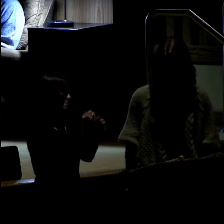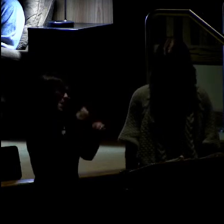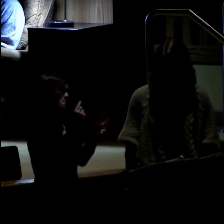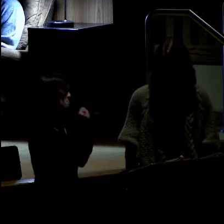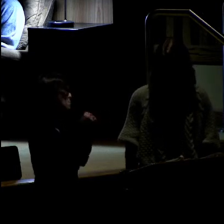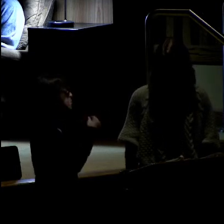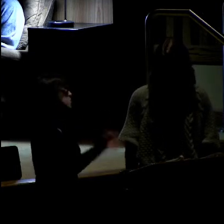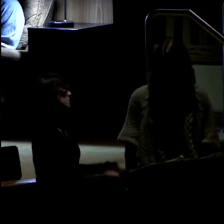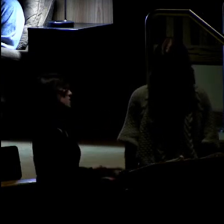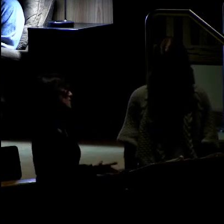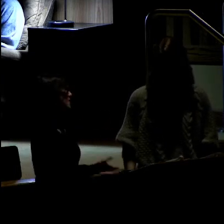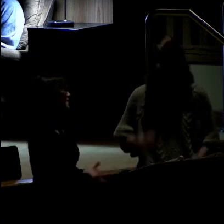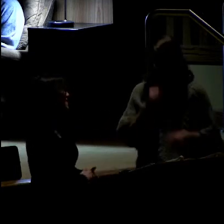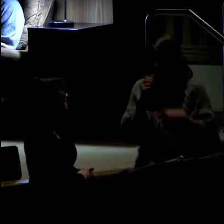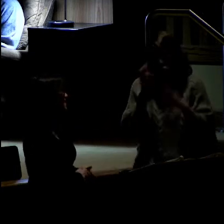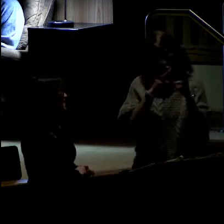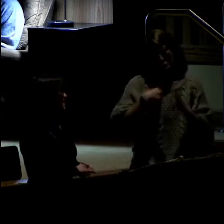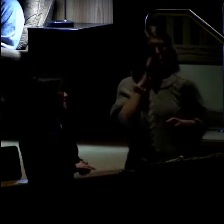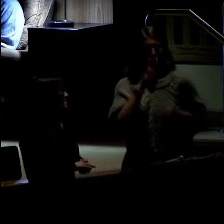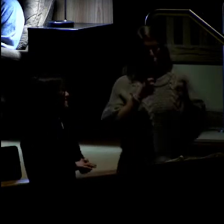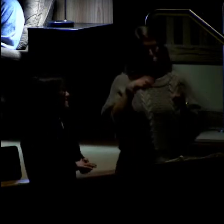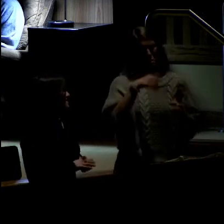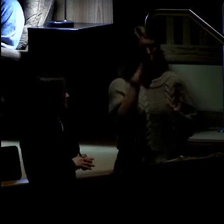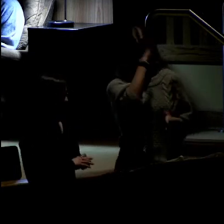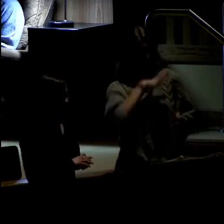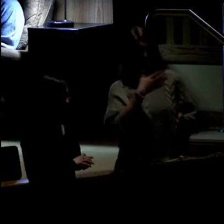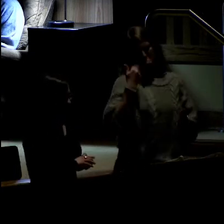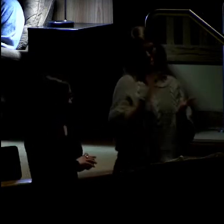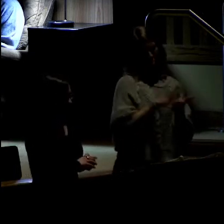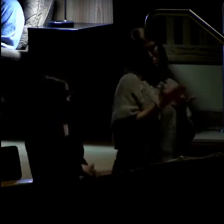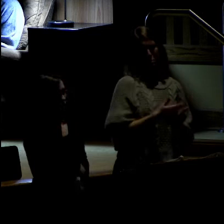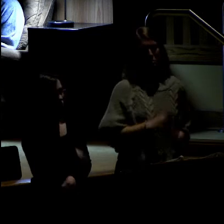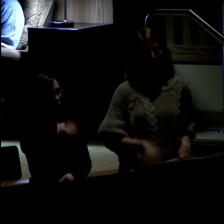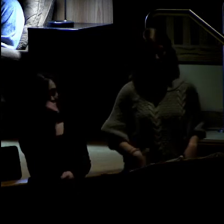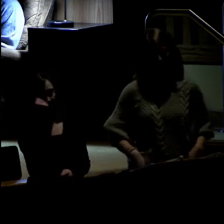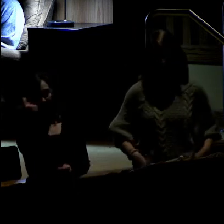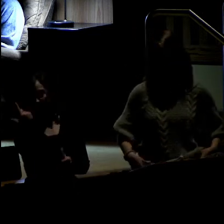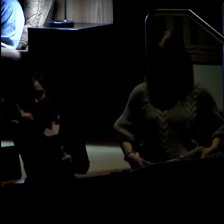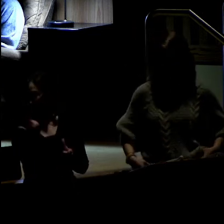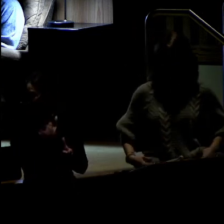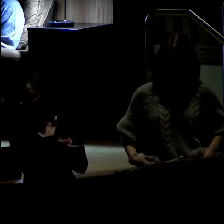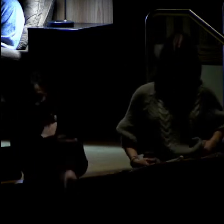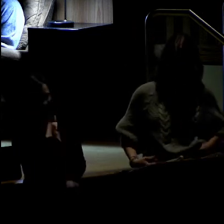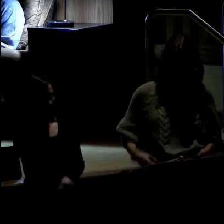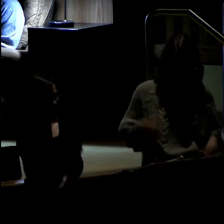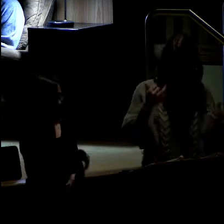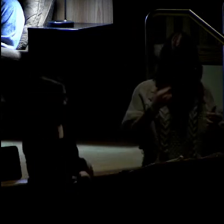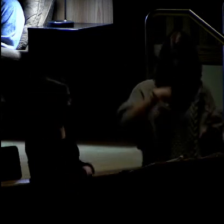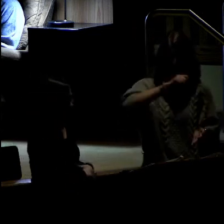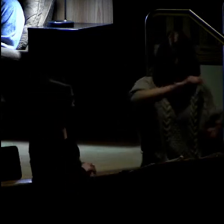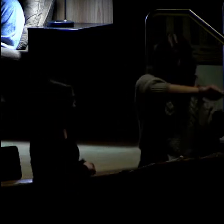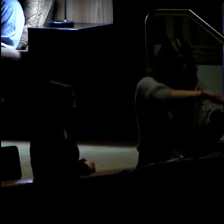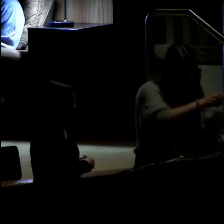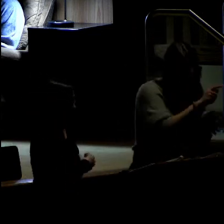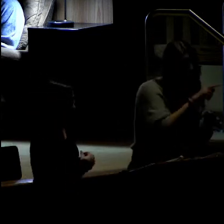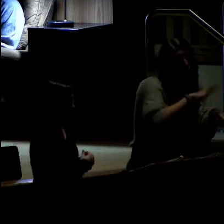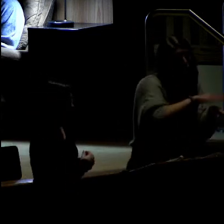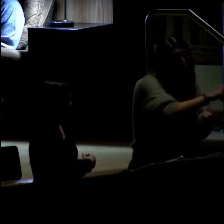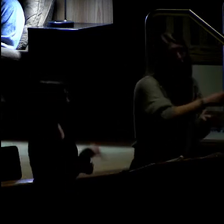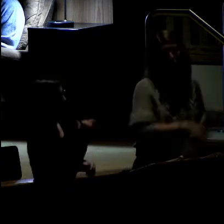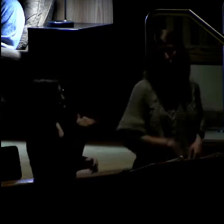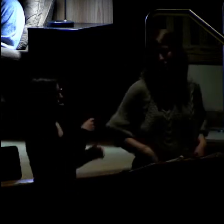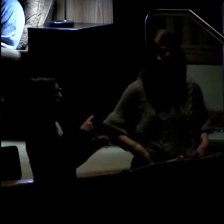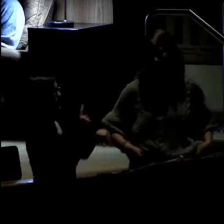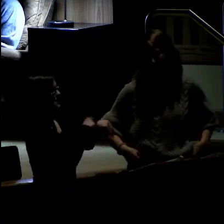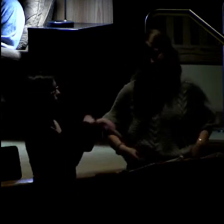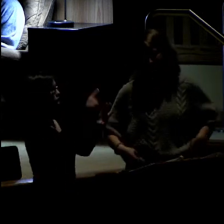this. The best cooks in the world are men, you know. Oh, brother. Now, I'll just turn on the stove right over here. That's the